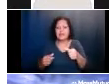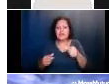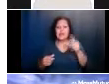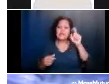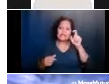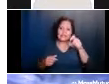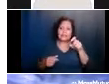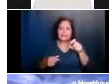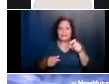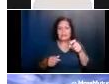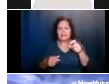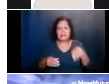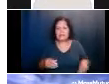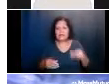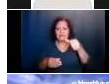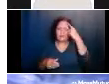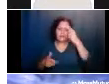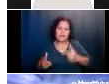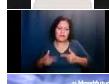living.